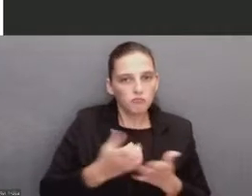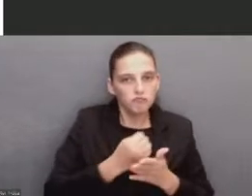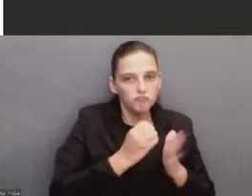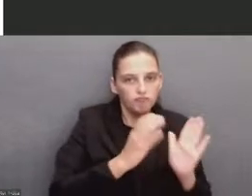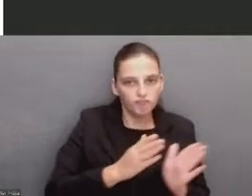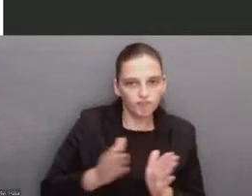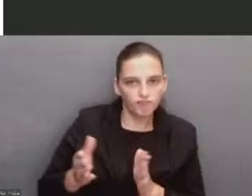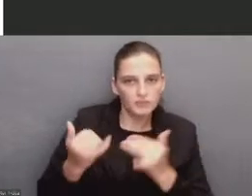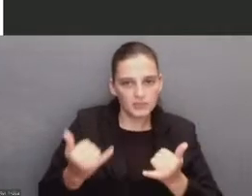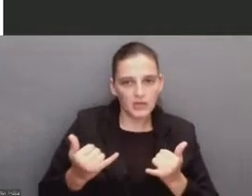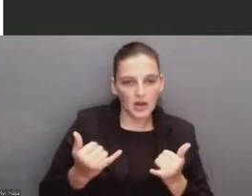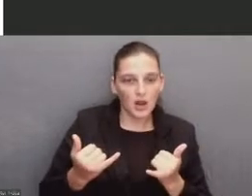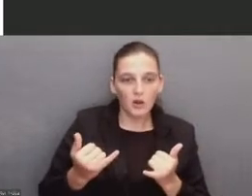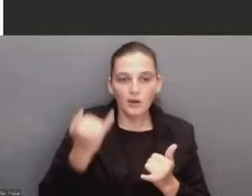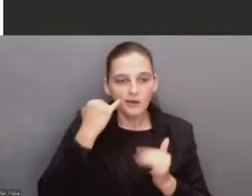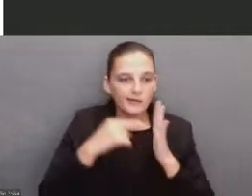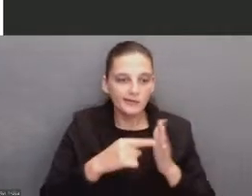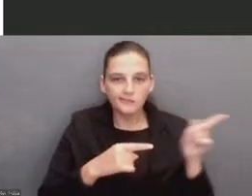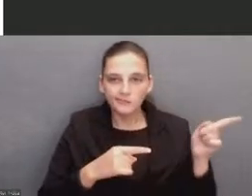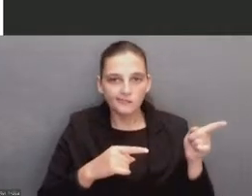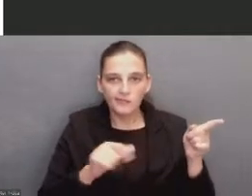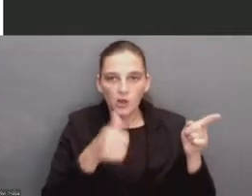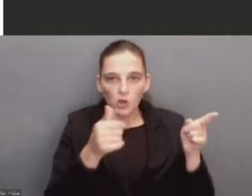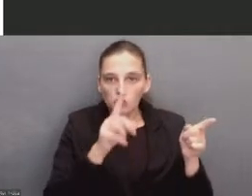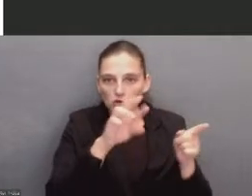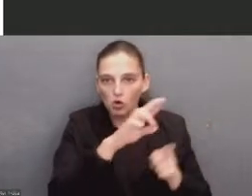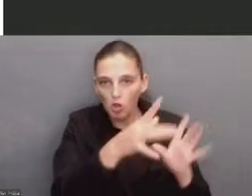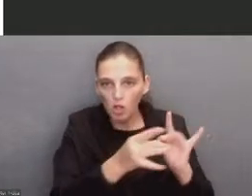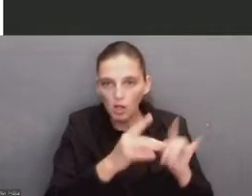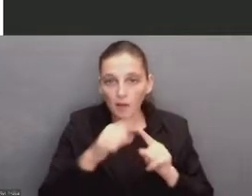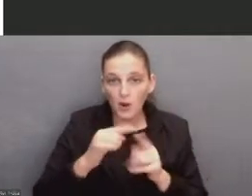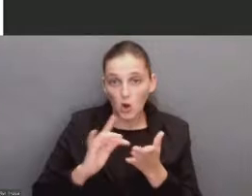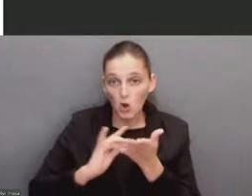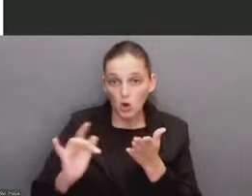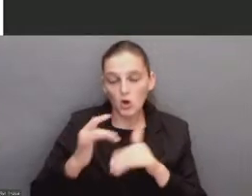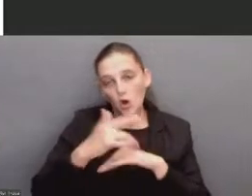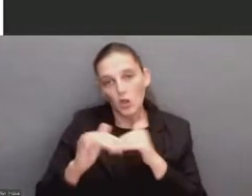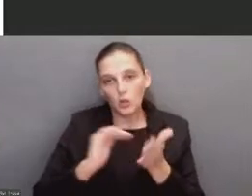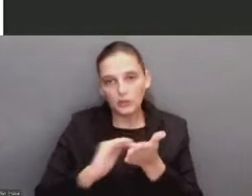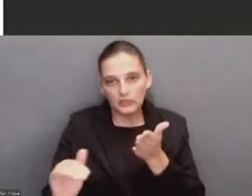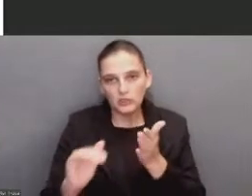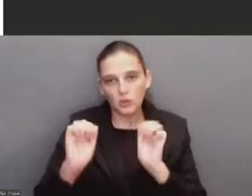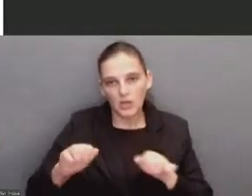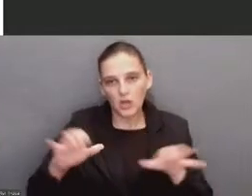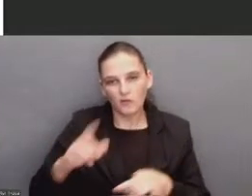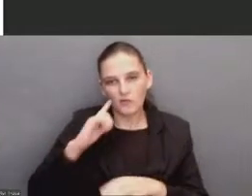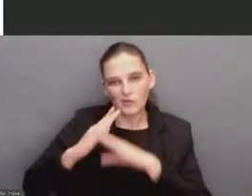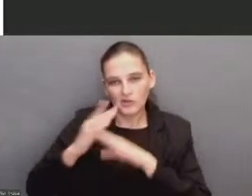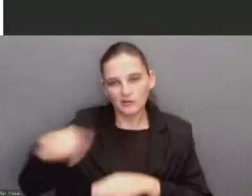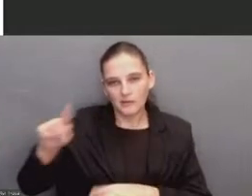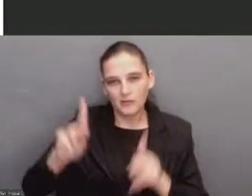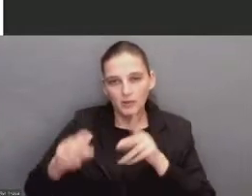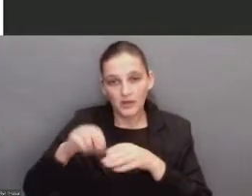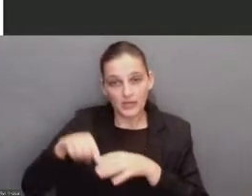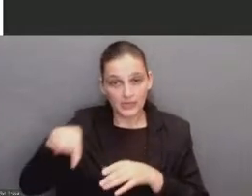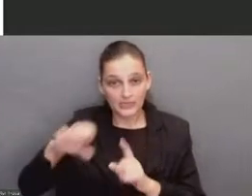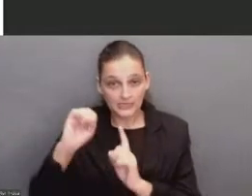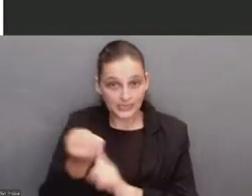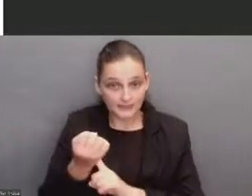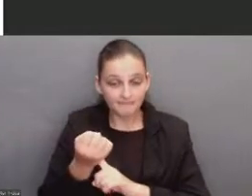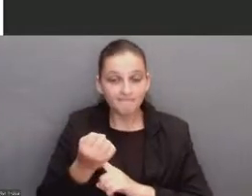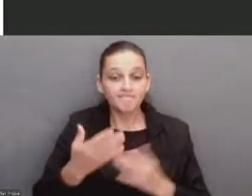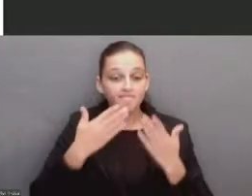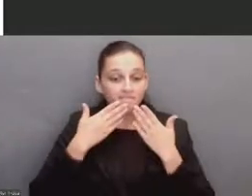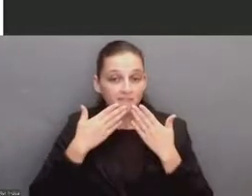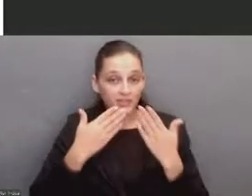about early release, you can do things that protect people in these settings. So thank you. I would